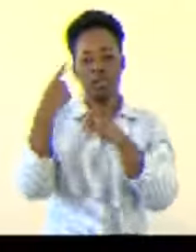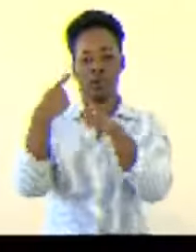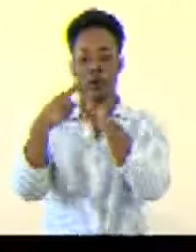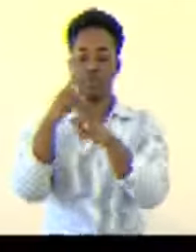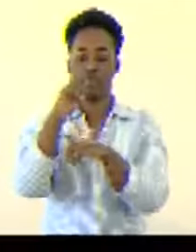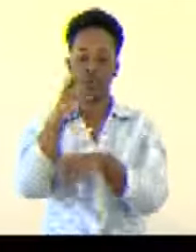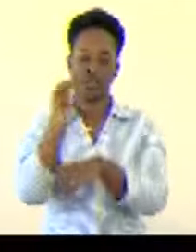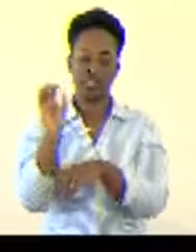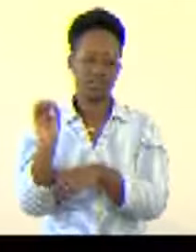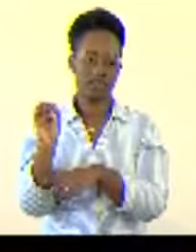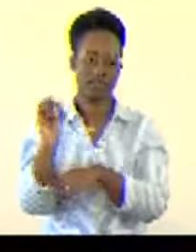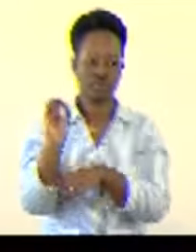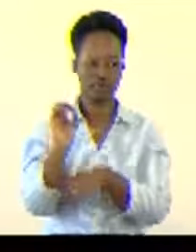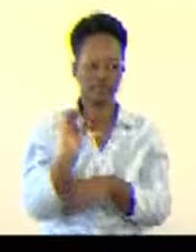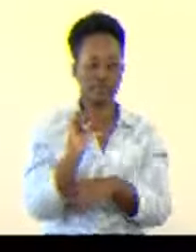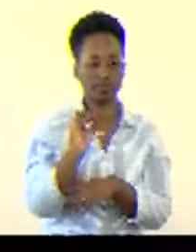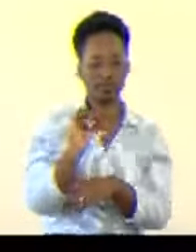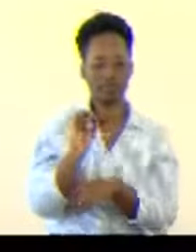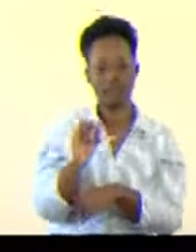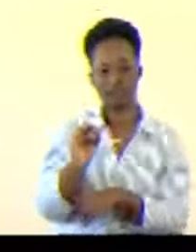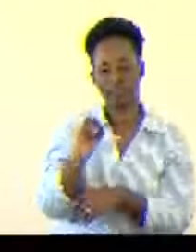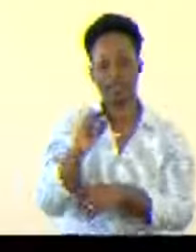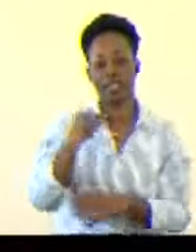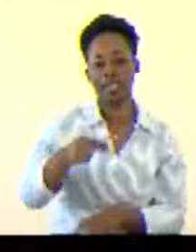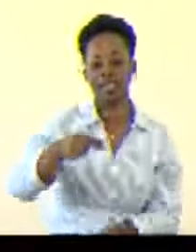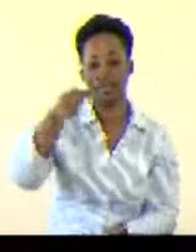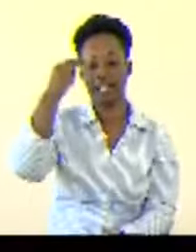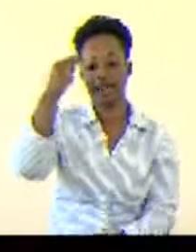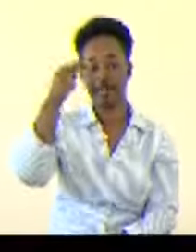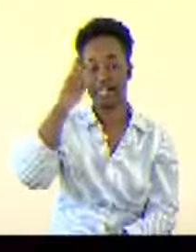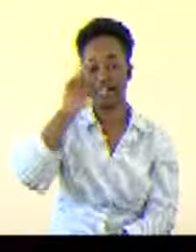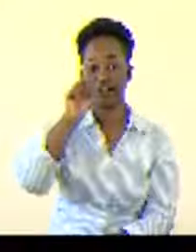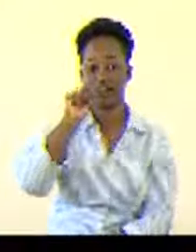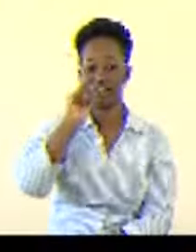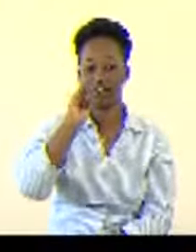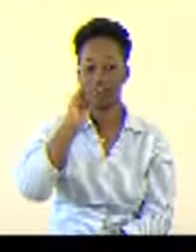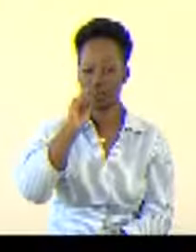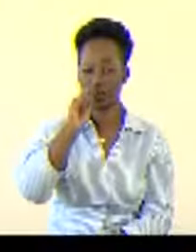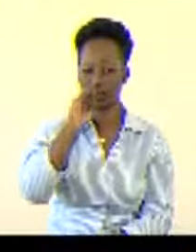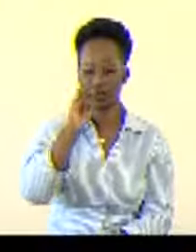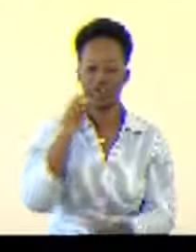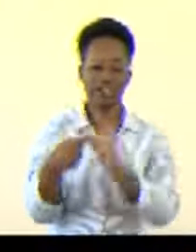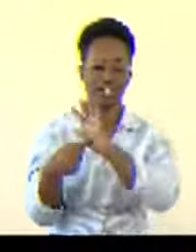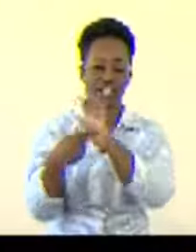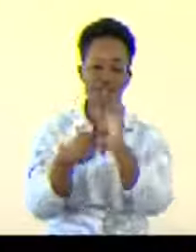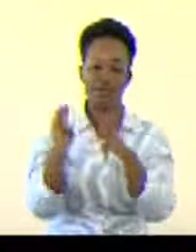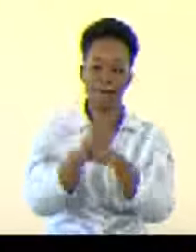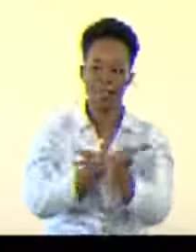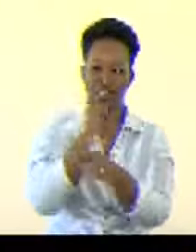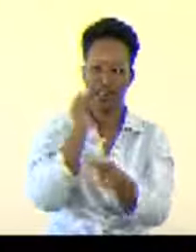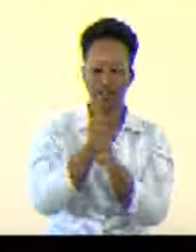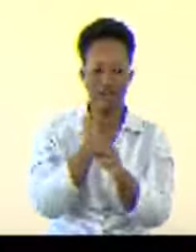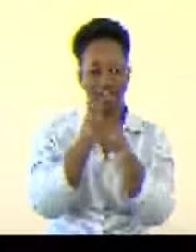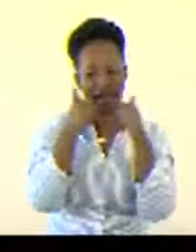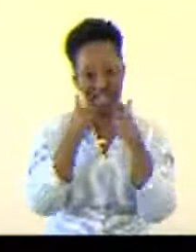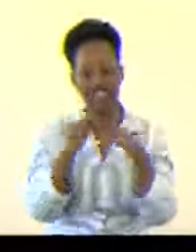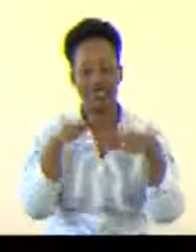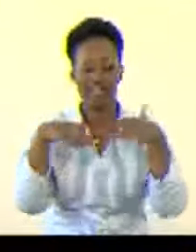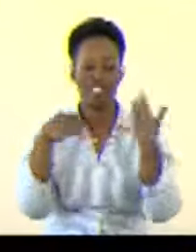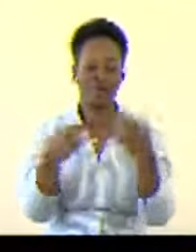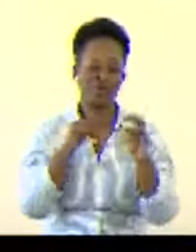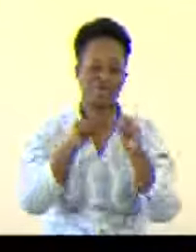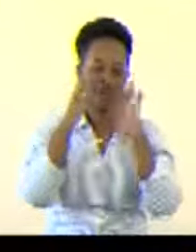100. A higher ratio indicates that the business is doing well. The manager or you, the owner of the